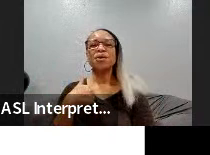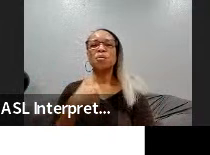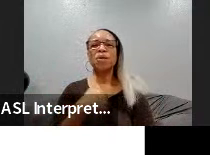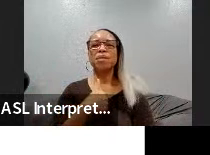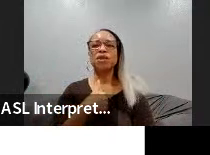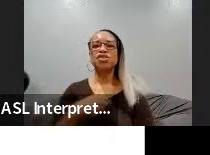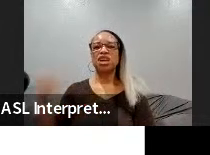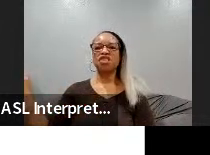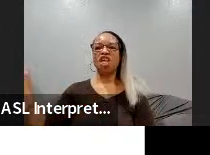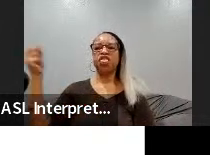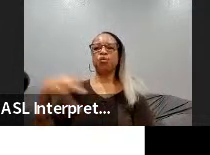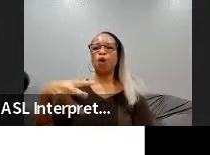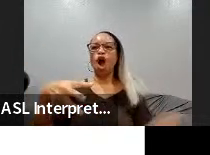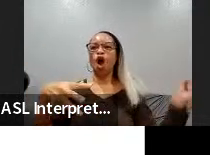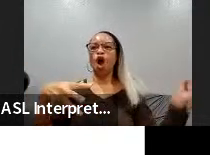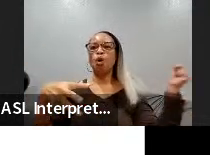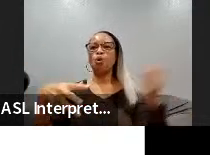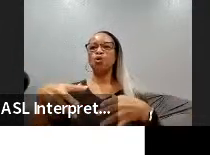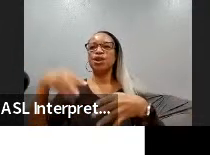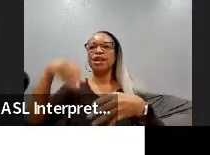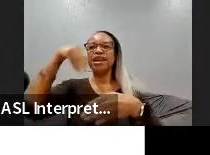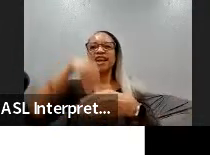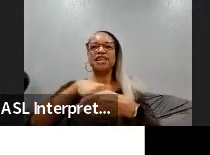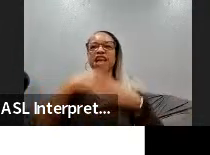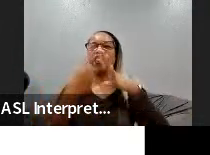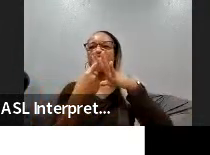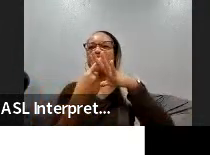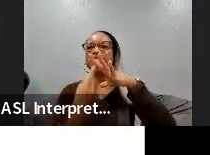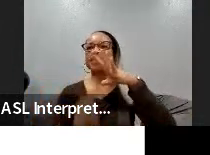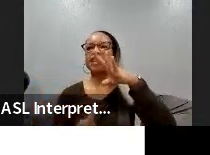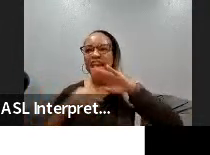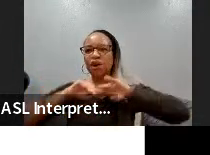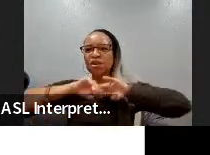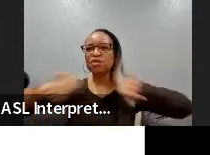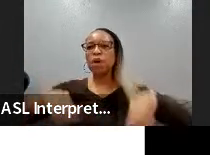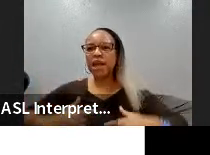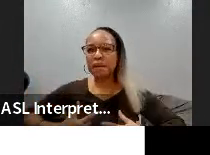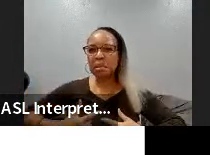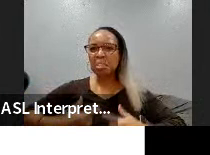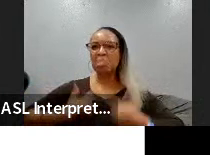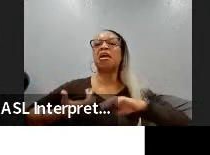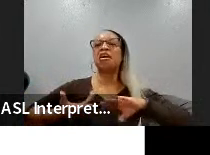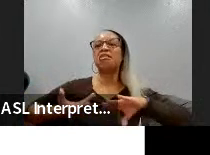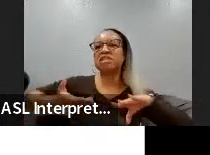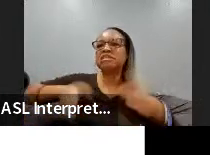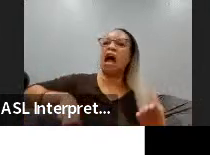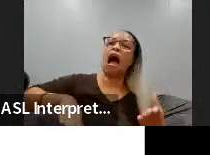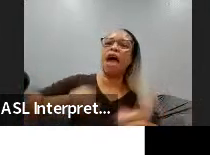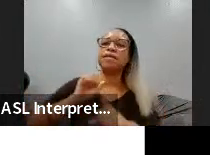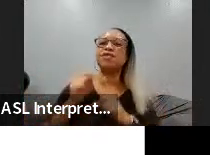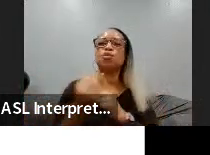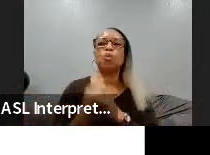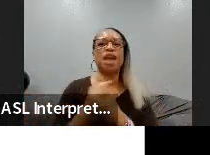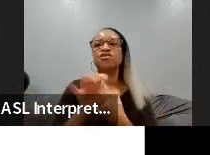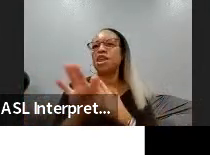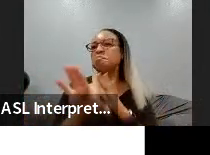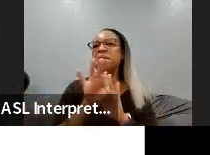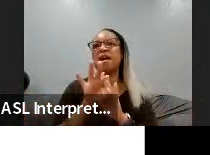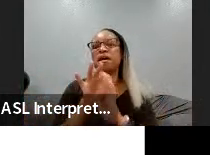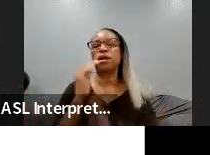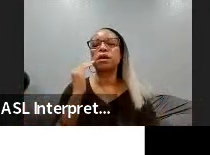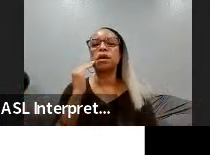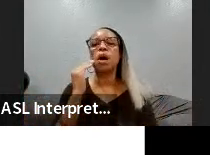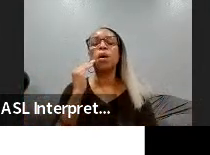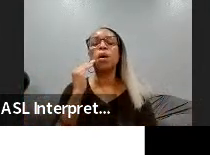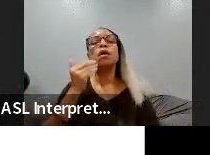thrown into this sink or swim, live or die situation. And that in the